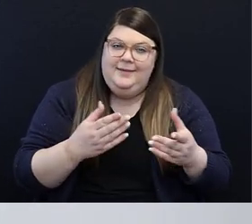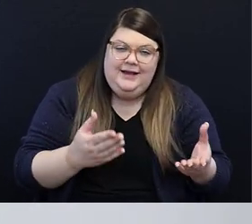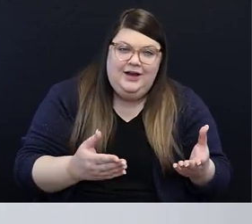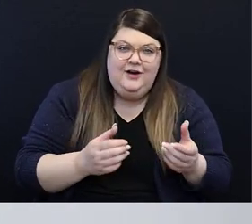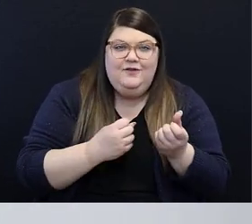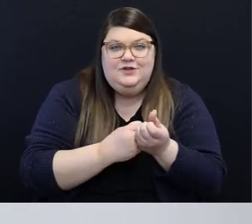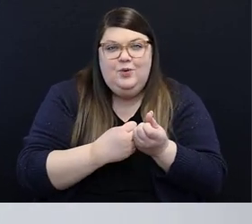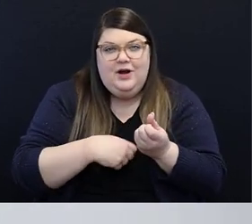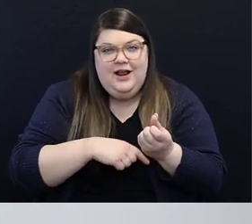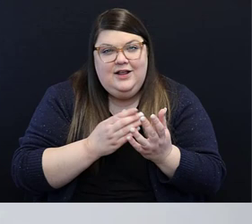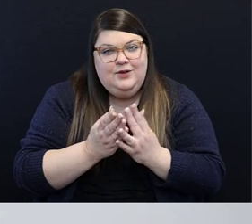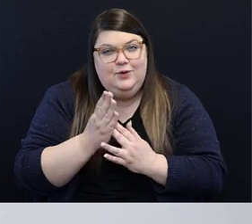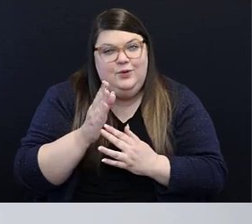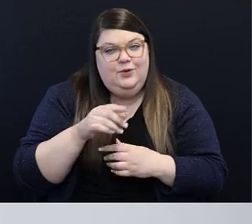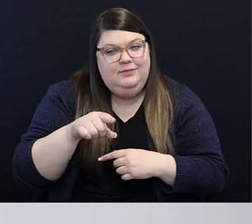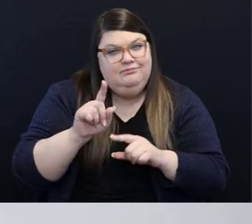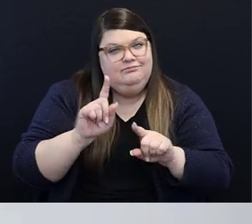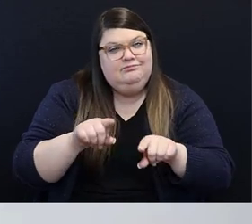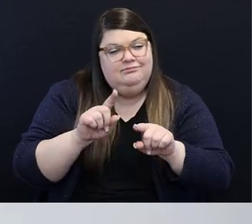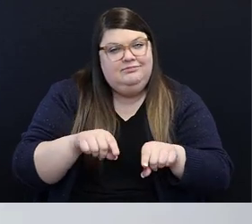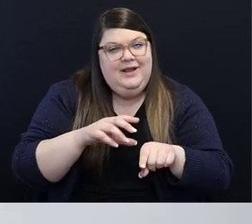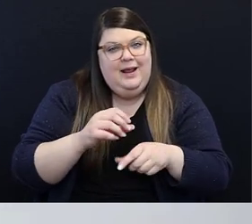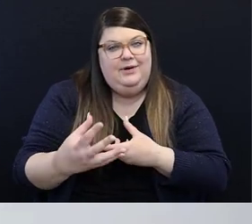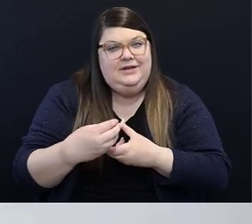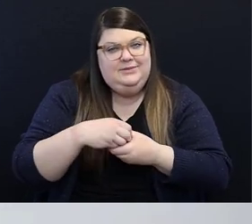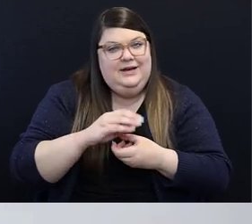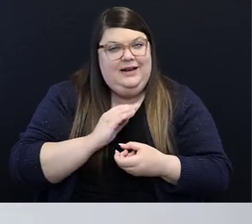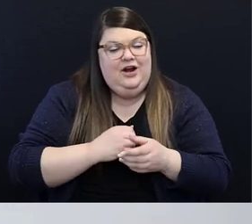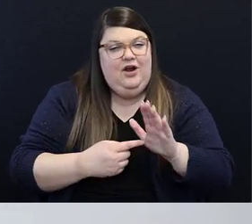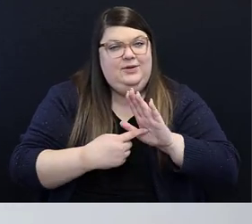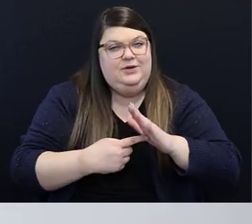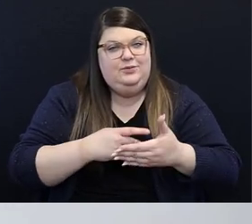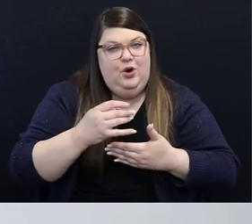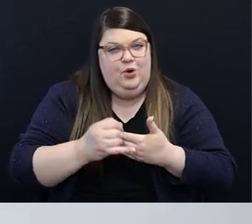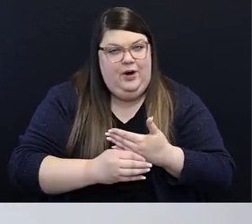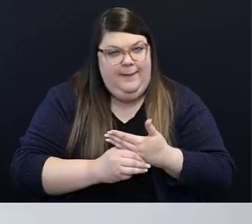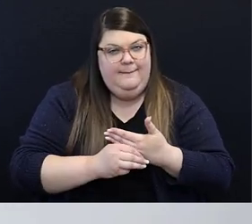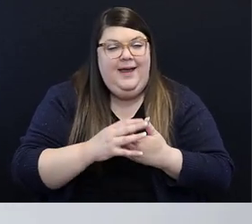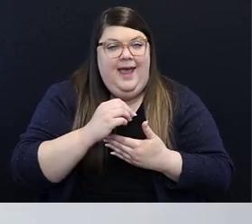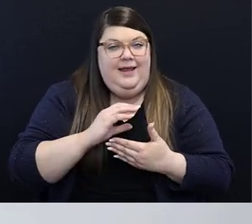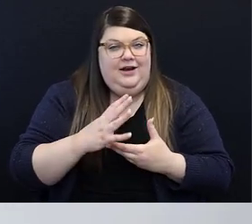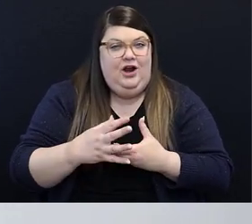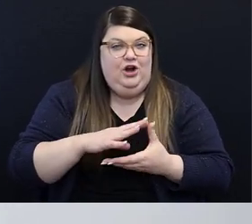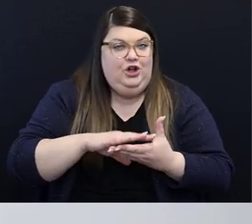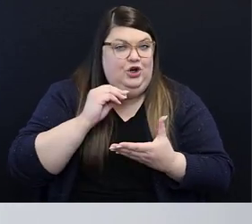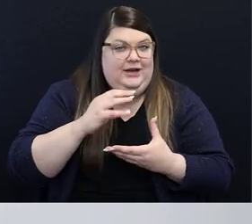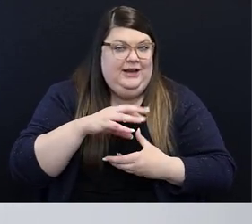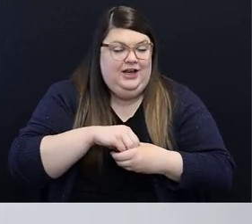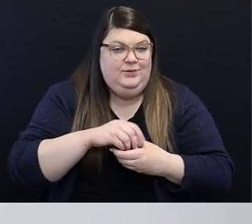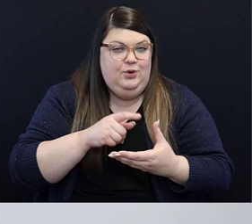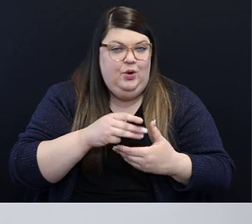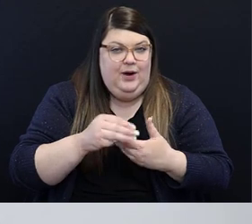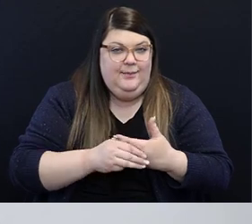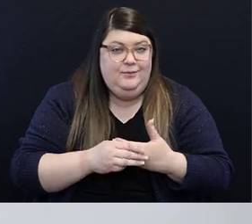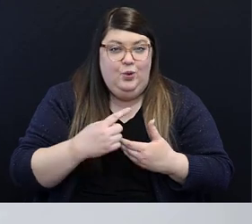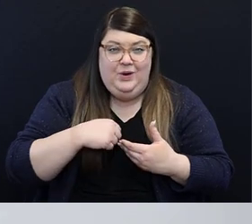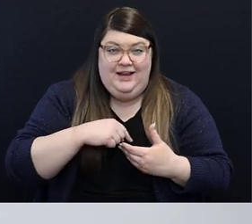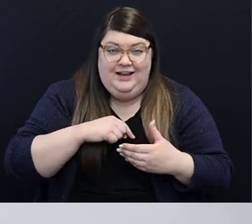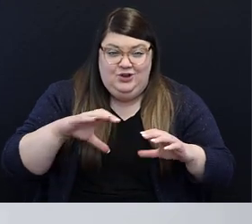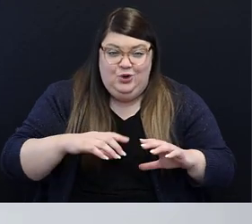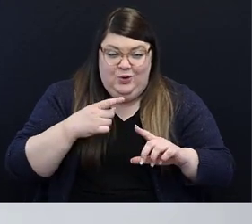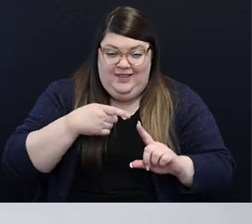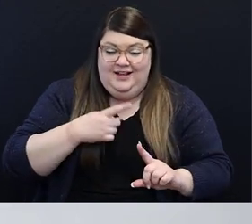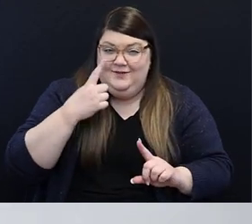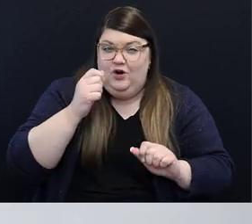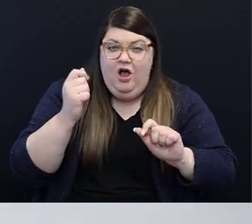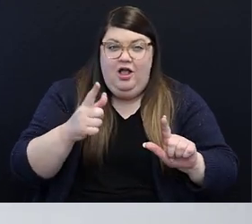you for supporting us through your presence and for participating in our exhibition program and our learning and engagement program. We do this for all of you,